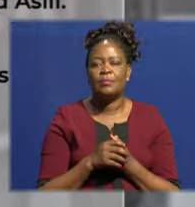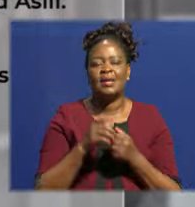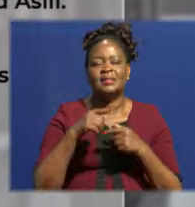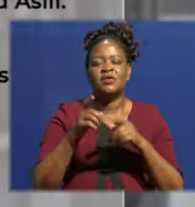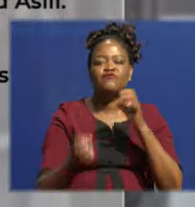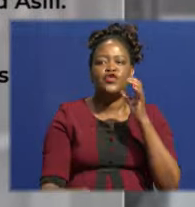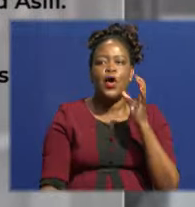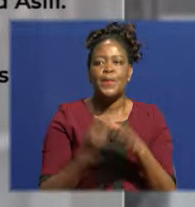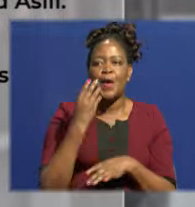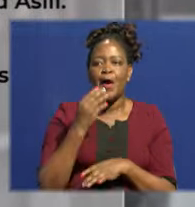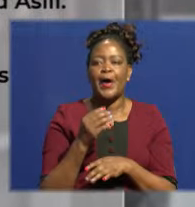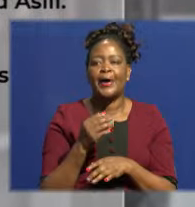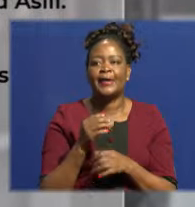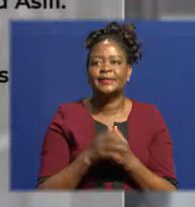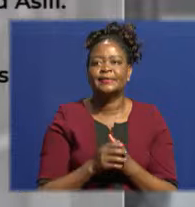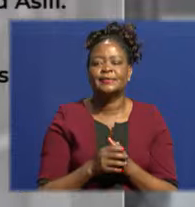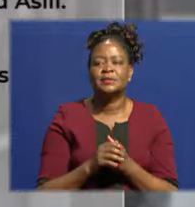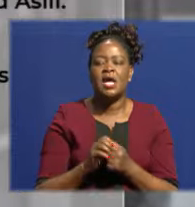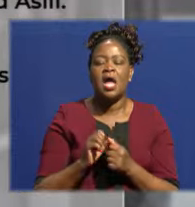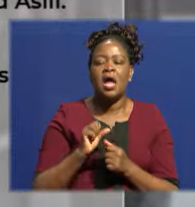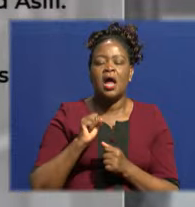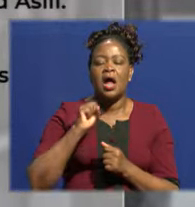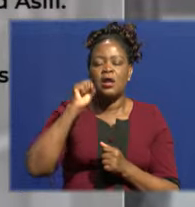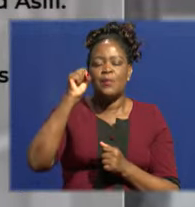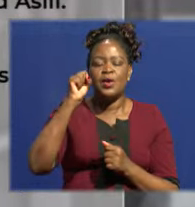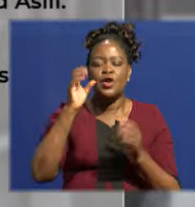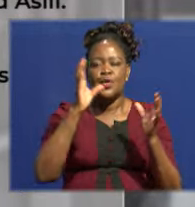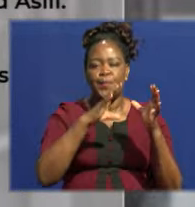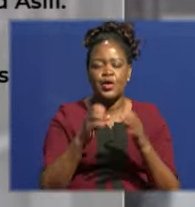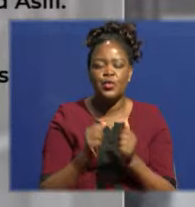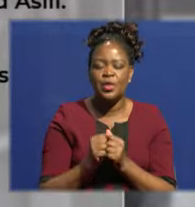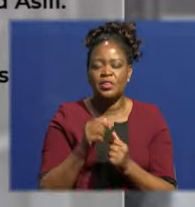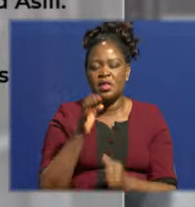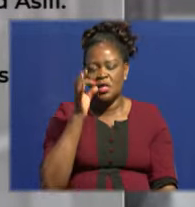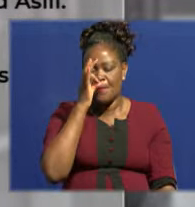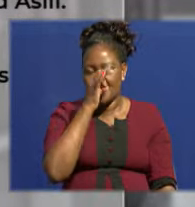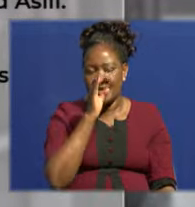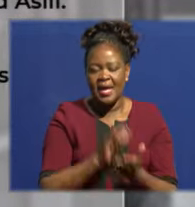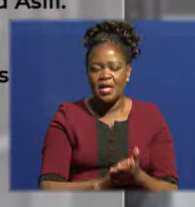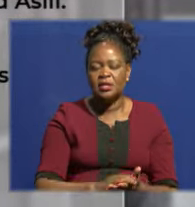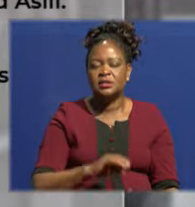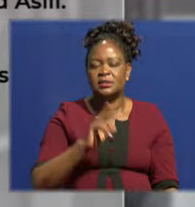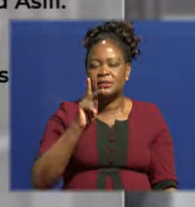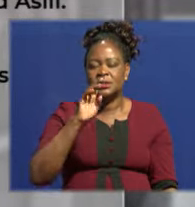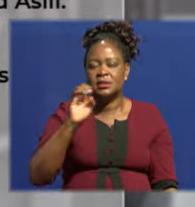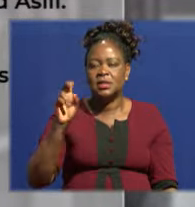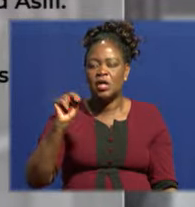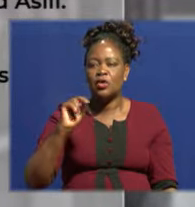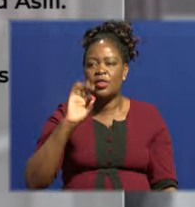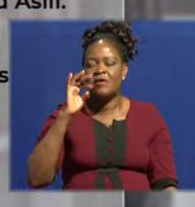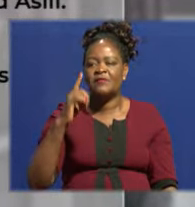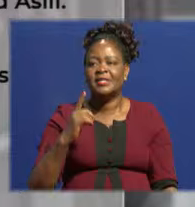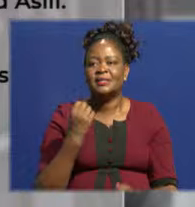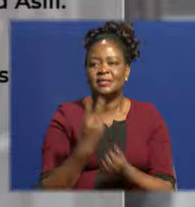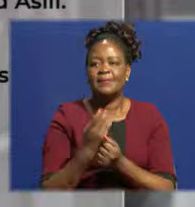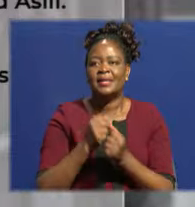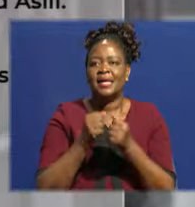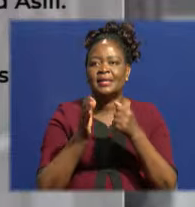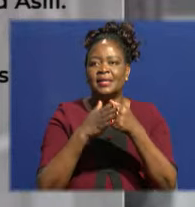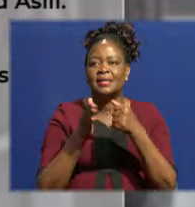Instead, he formed the Democratic Party with Mwai Kibaki and John Keane on 31st December 1991.